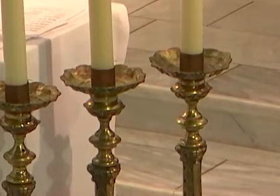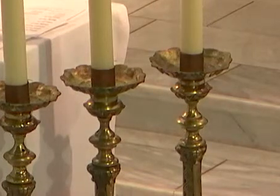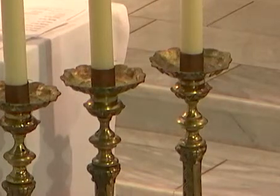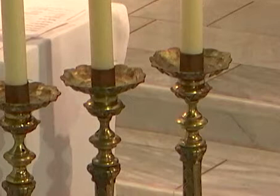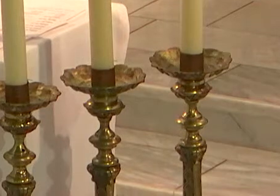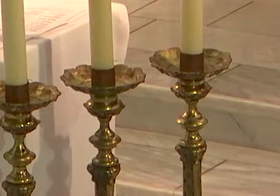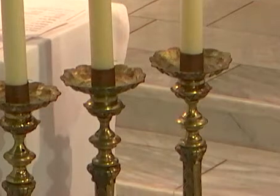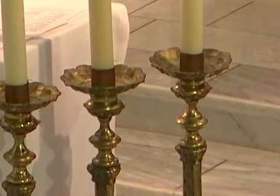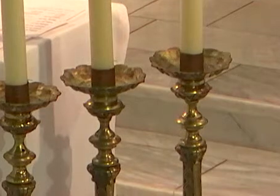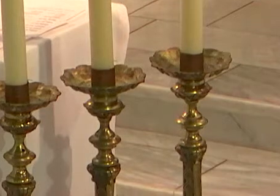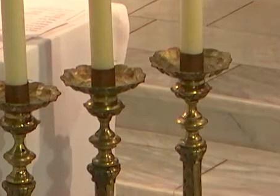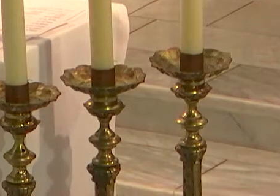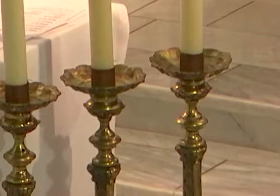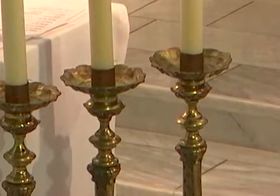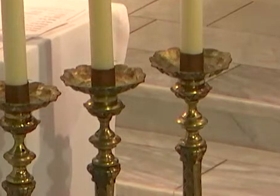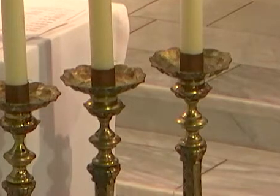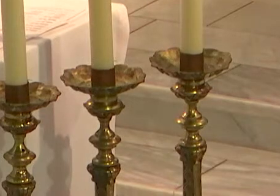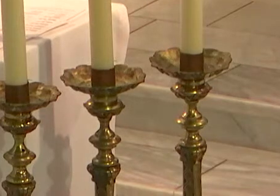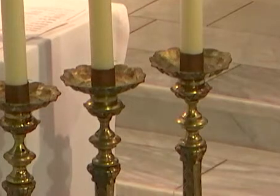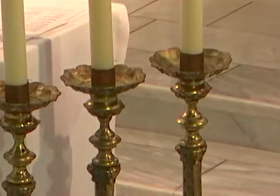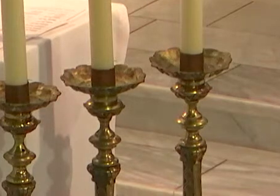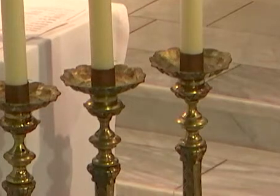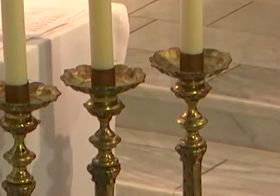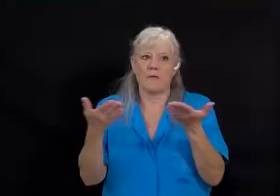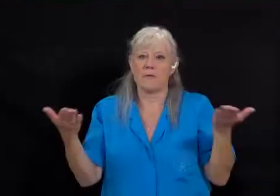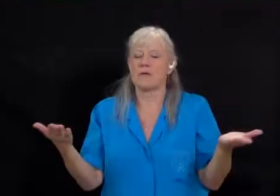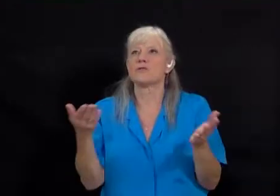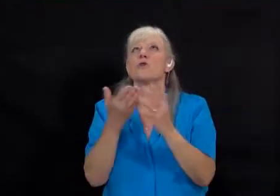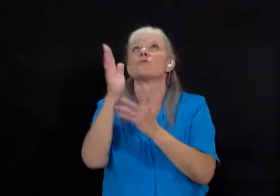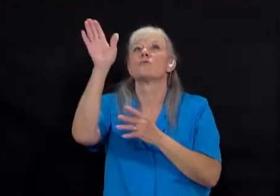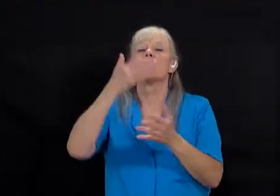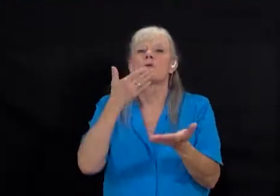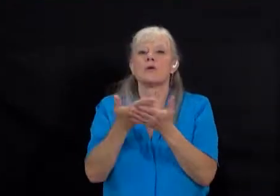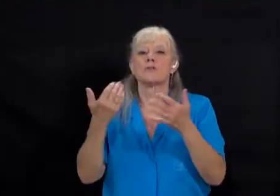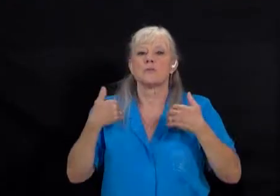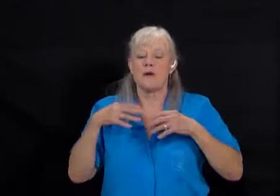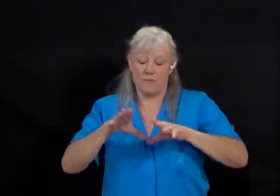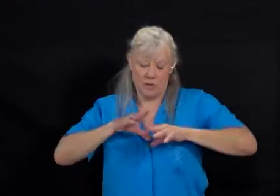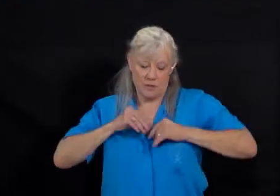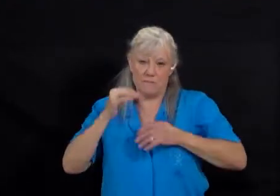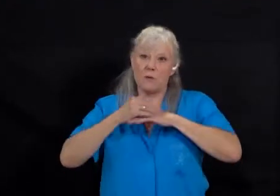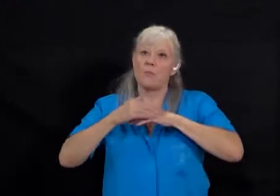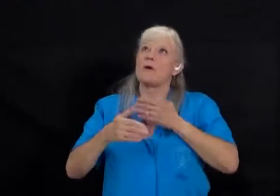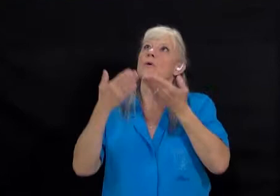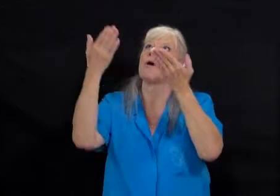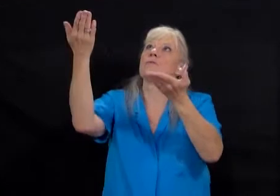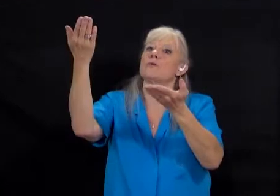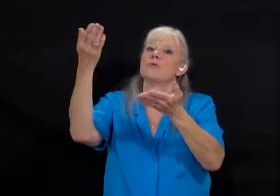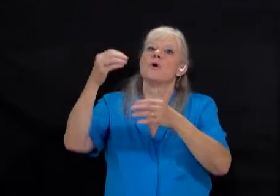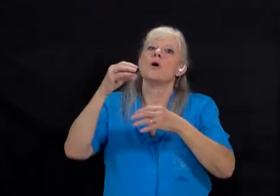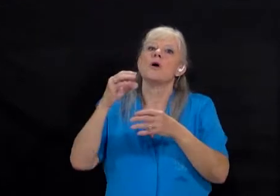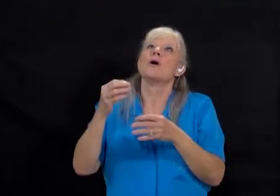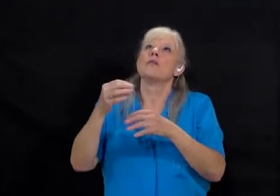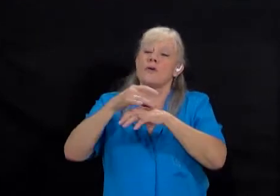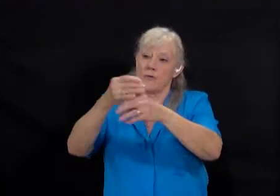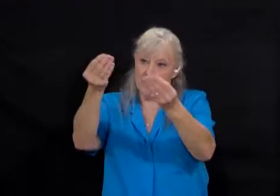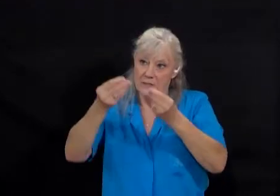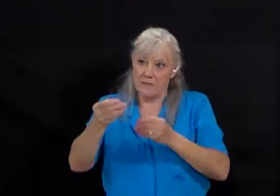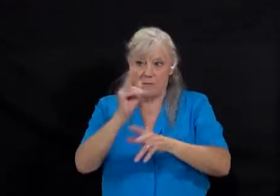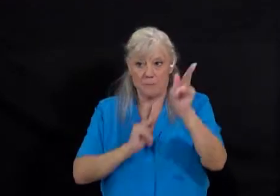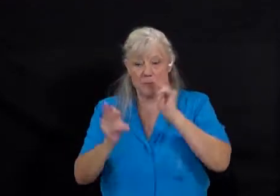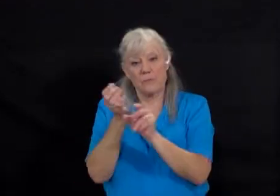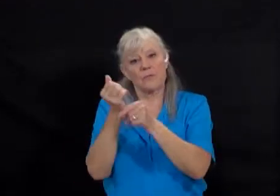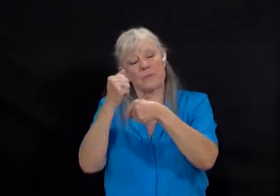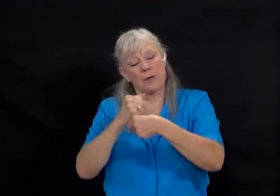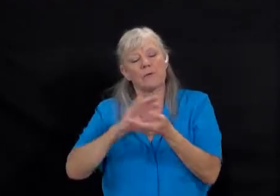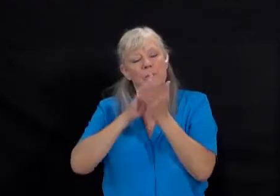Blessed are you, Lord God, for creation, for to your goodness we have received the bread we offer you. Fruit of the earth, the work of human hands, will